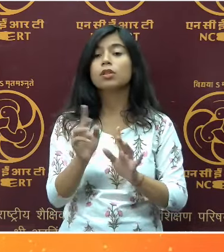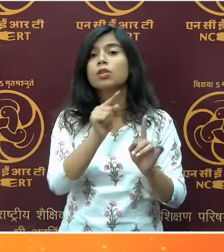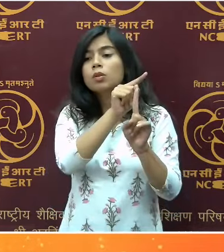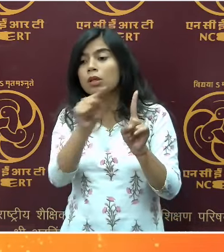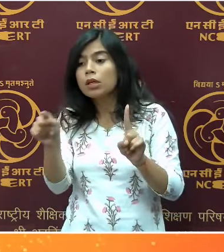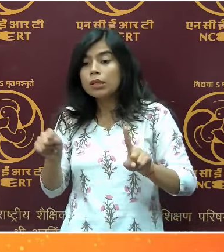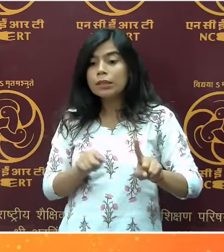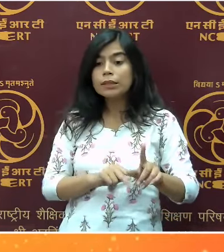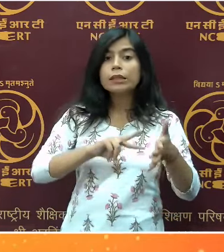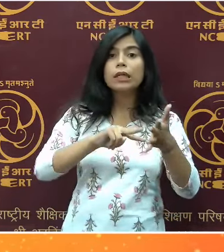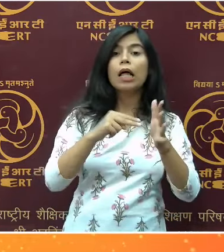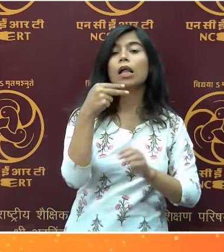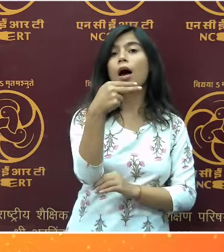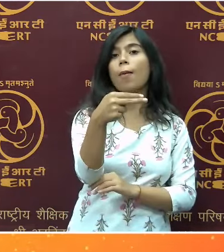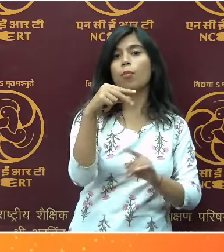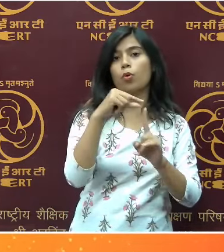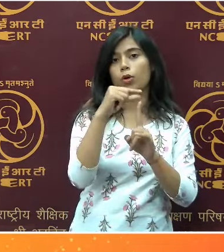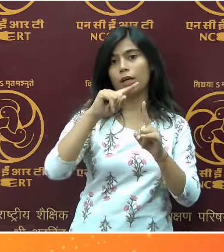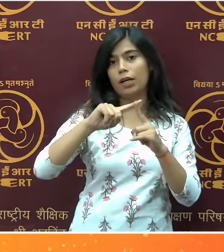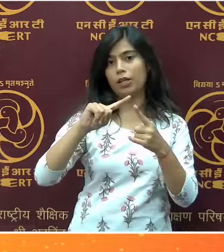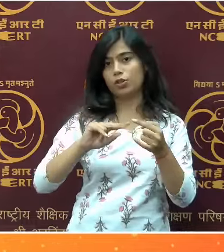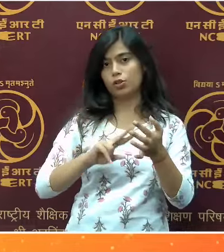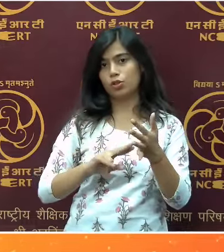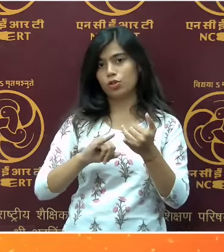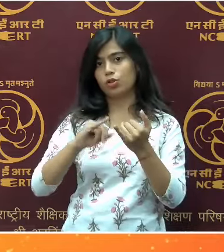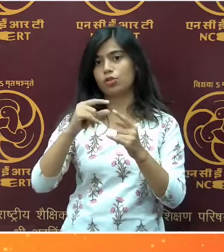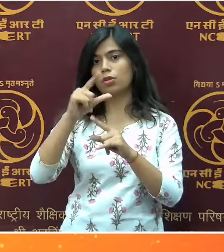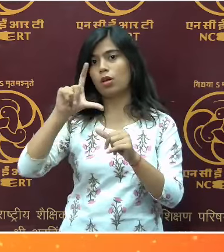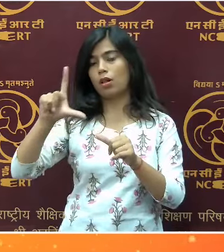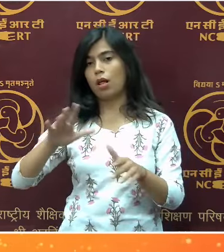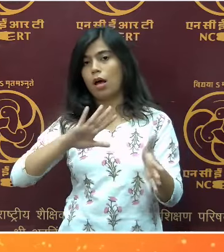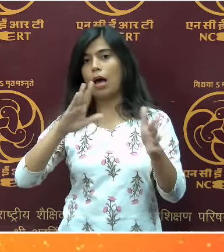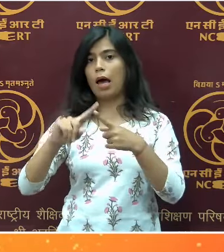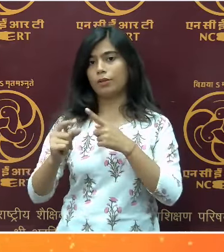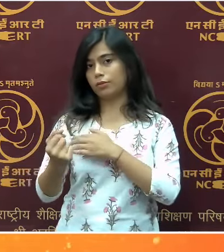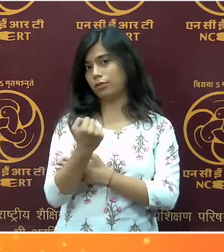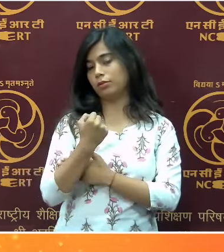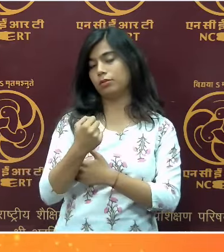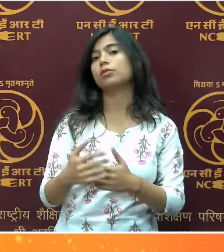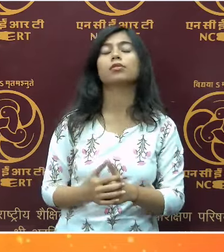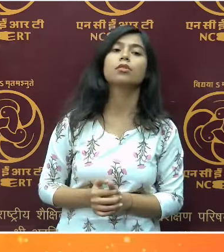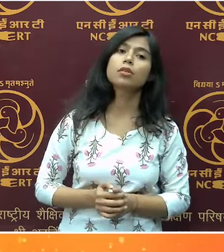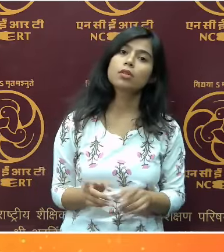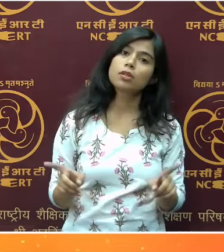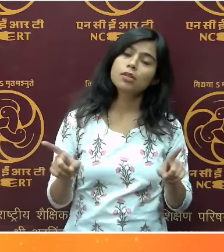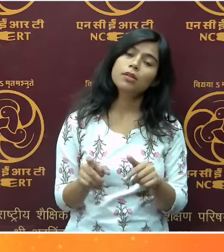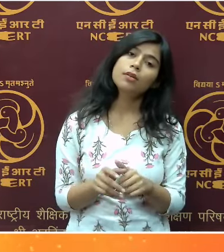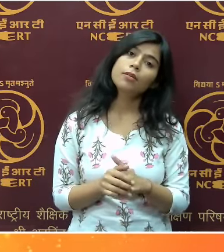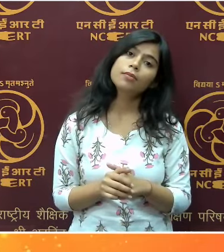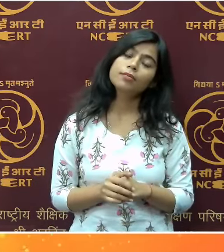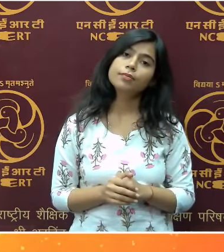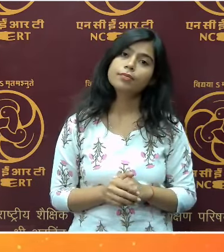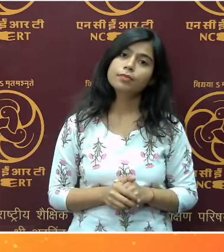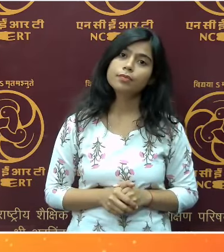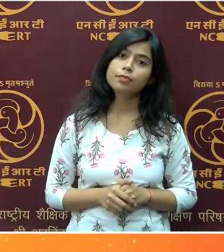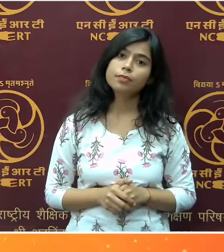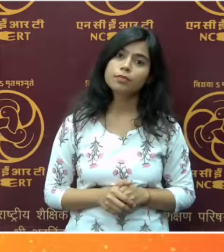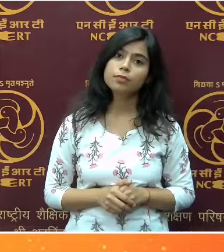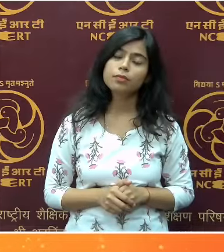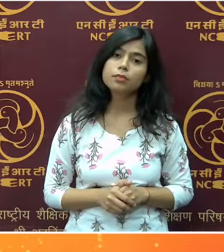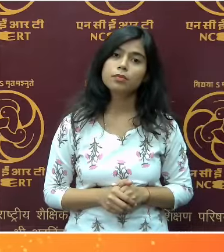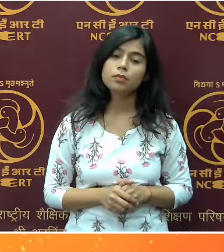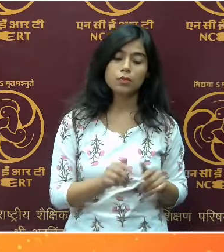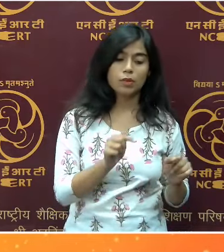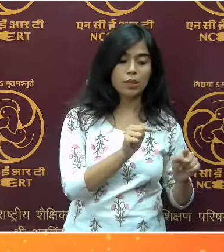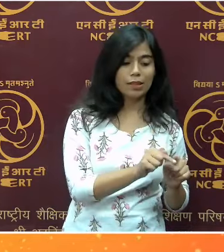the same case, the same thing is happening in electrical circuit also. Consider this point